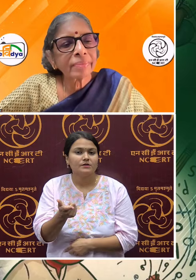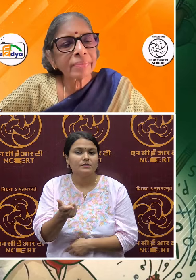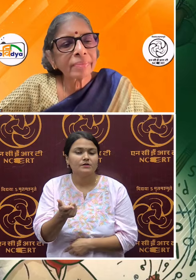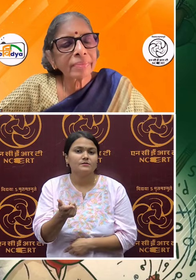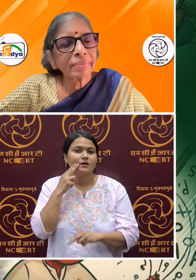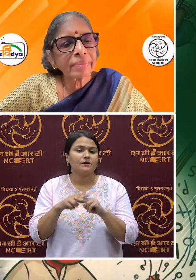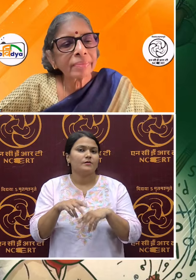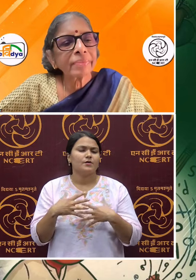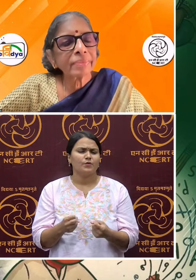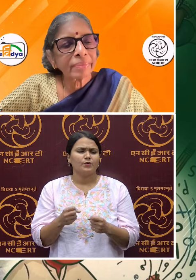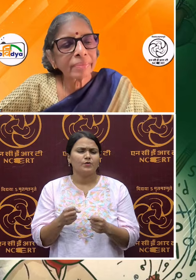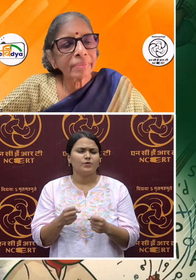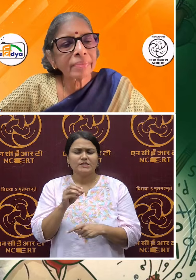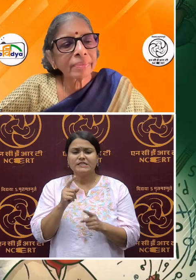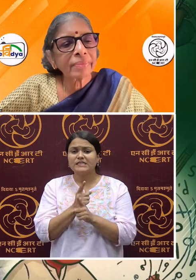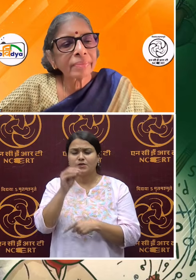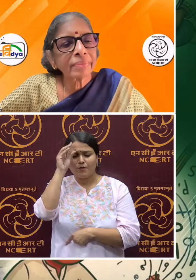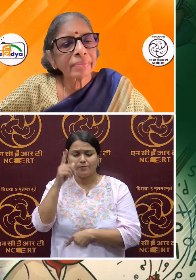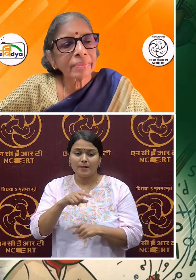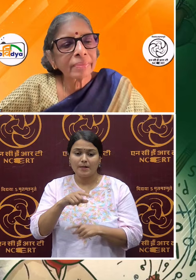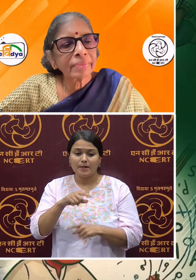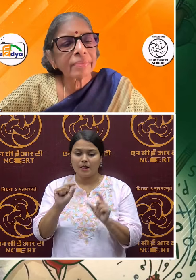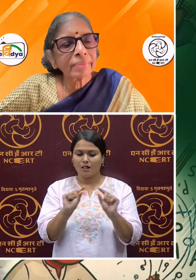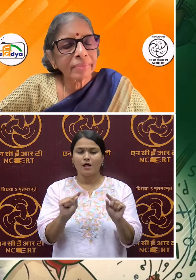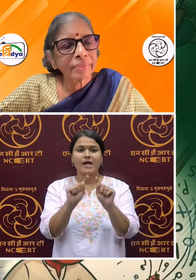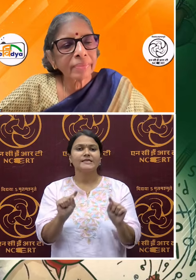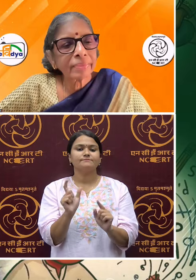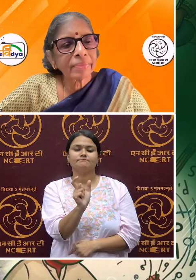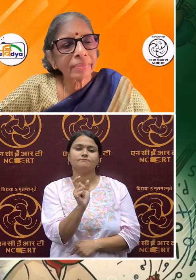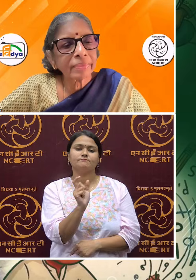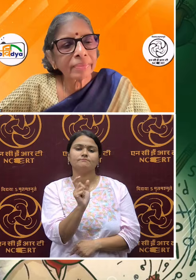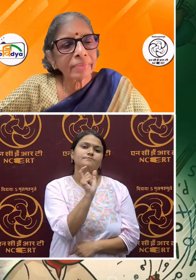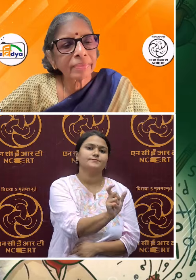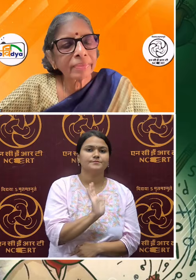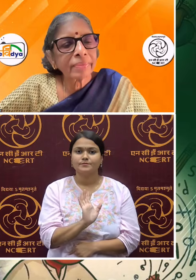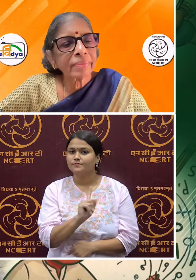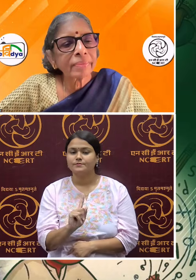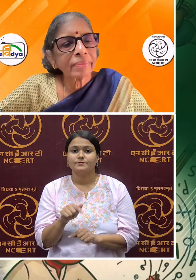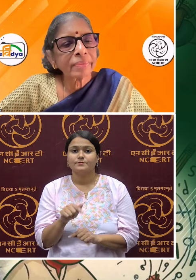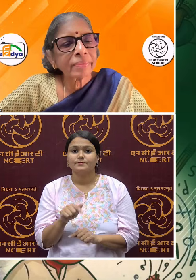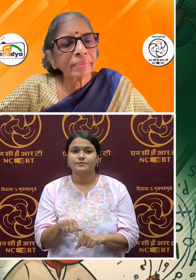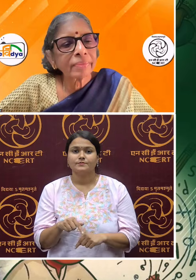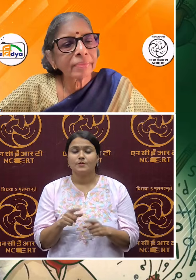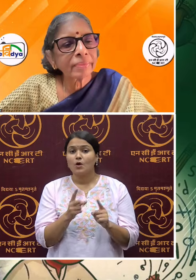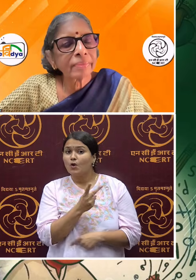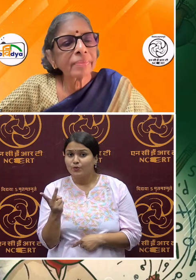we are trying to sensitize them so that they should refrain from labeling. Now, both dyslexia and developmental aphasia are